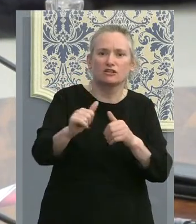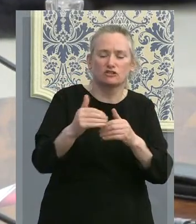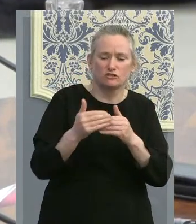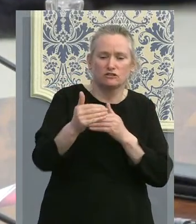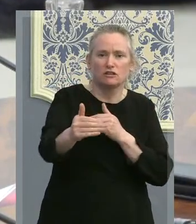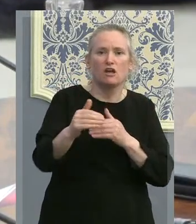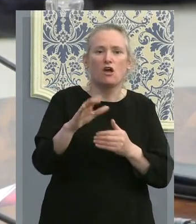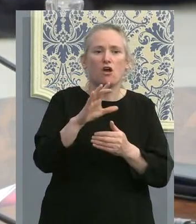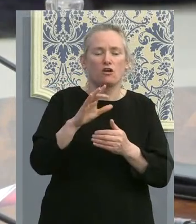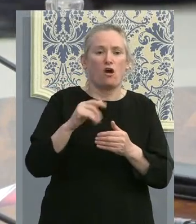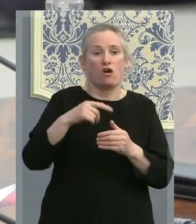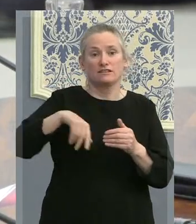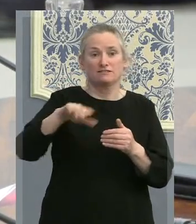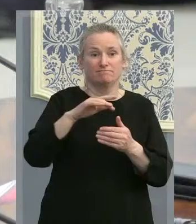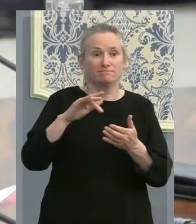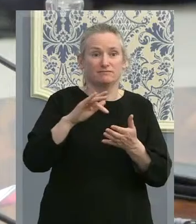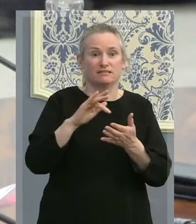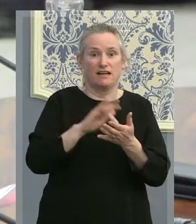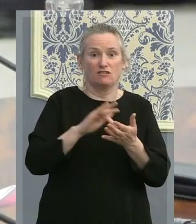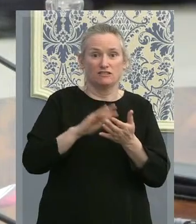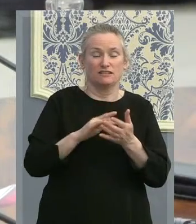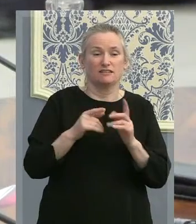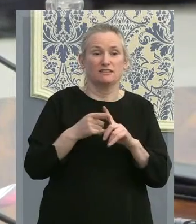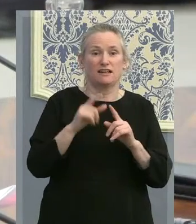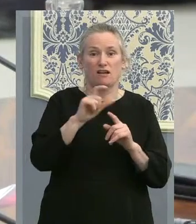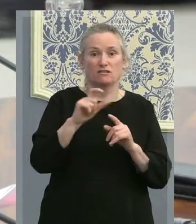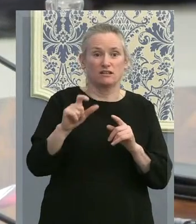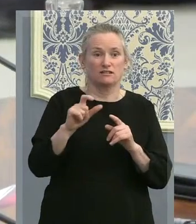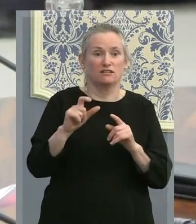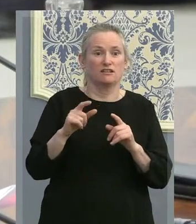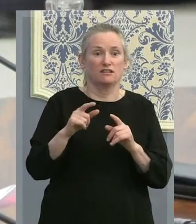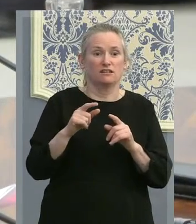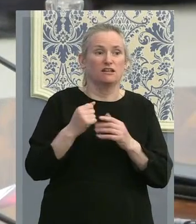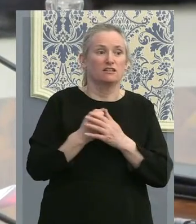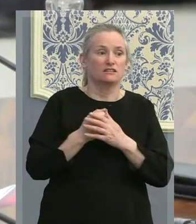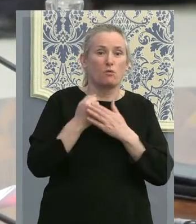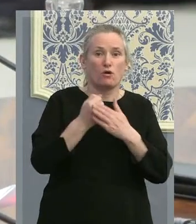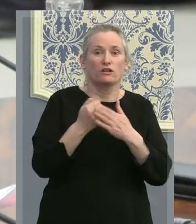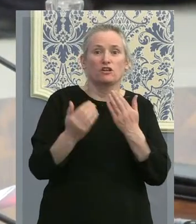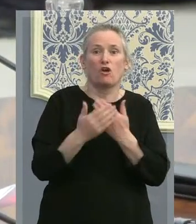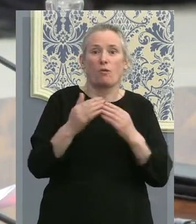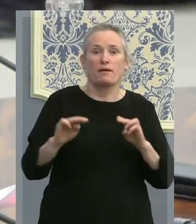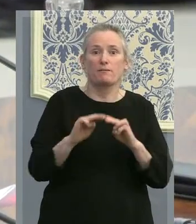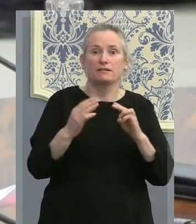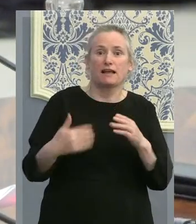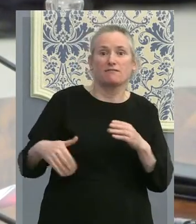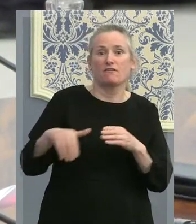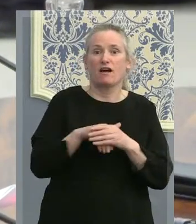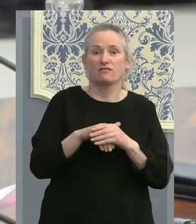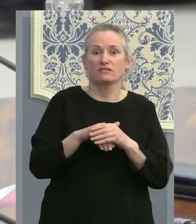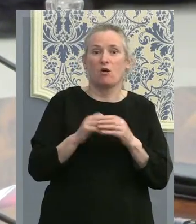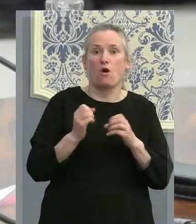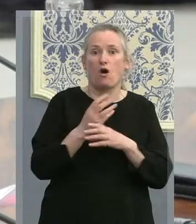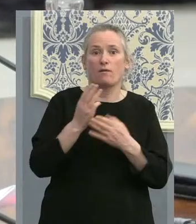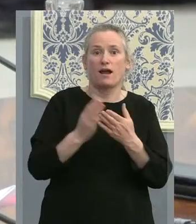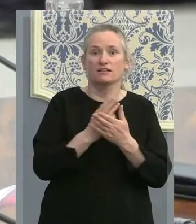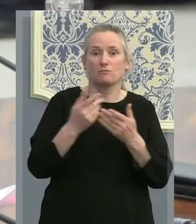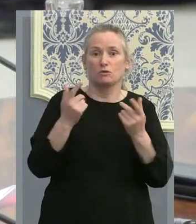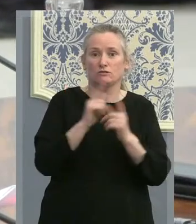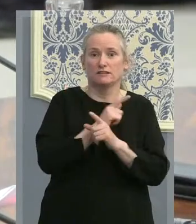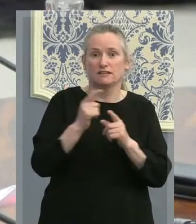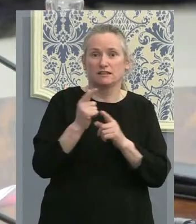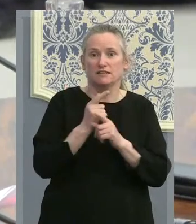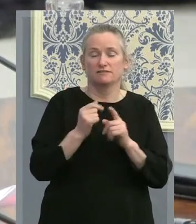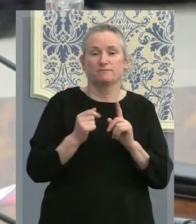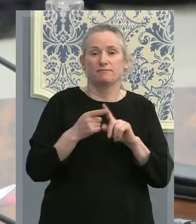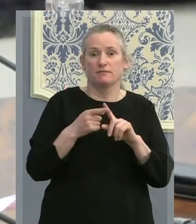and county, and indeed this council, is still encouraging and supporting young people to get involved in all aspects of music and to follow in